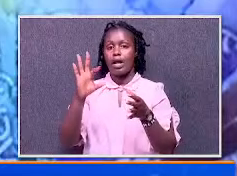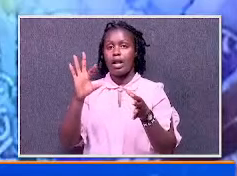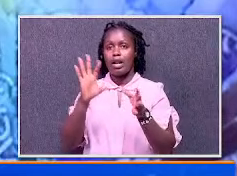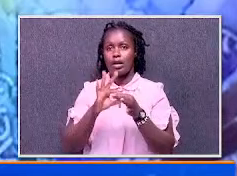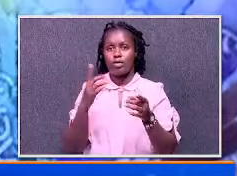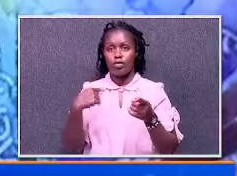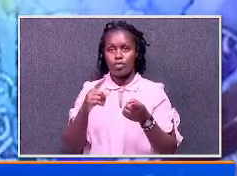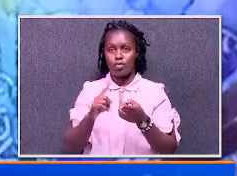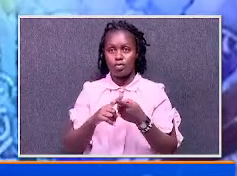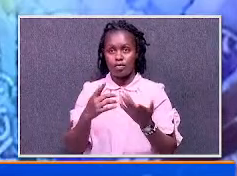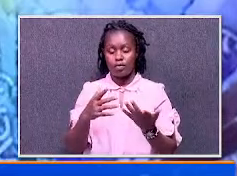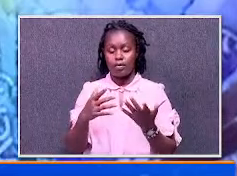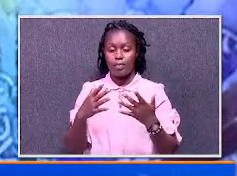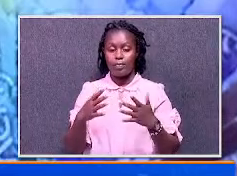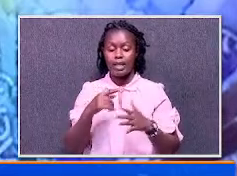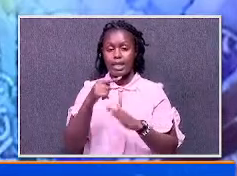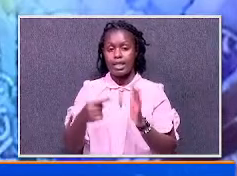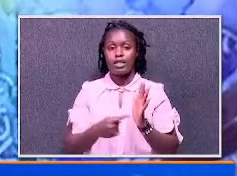fraud number.